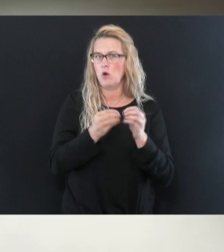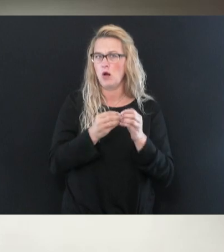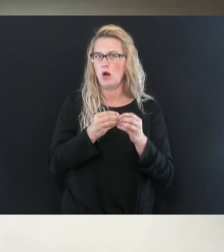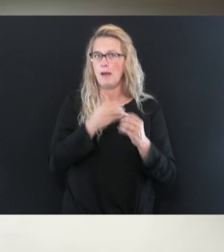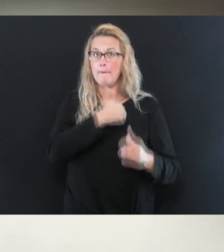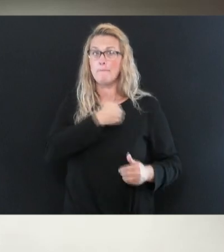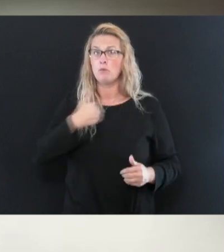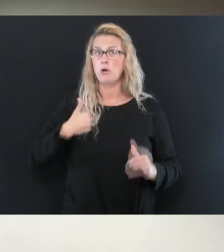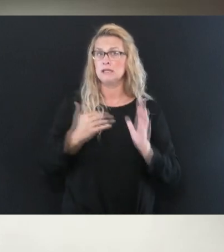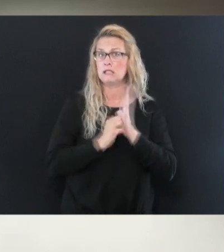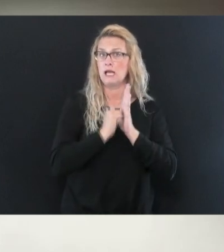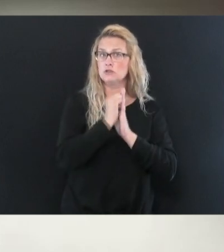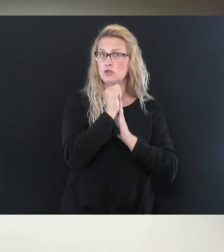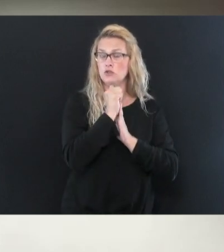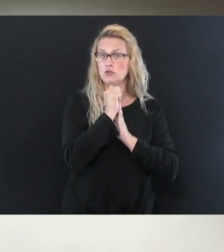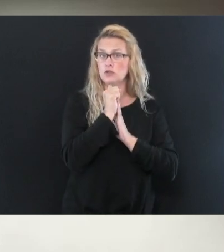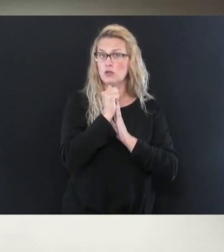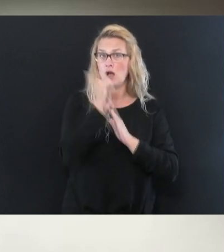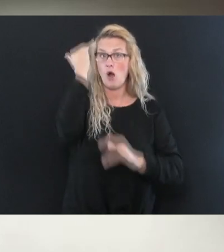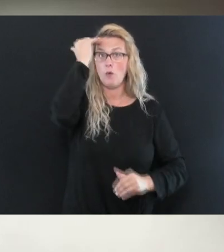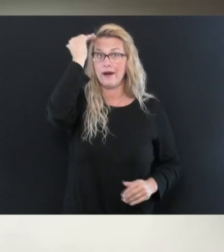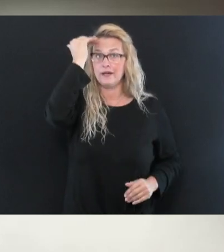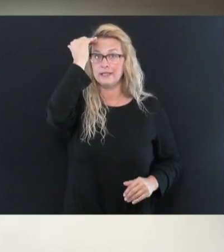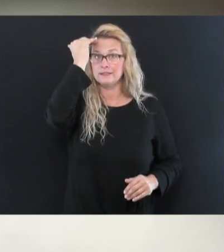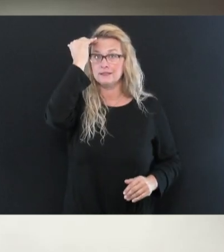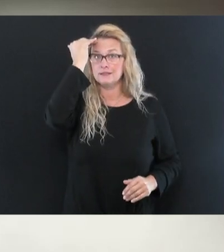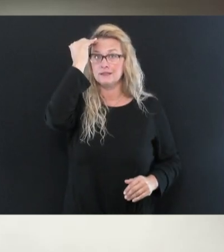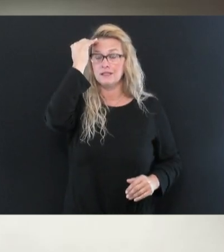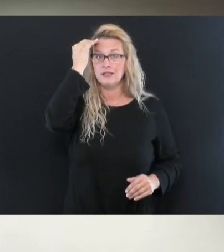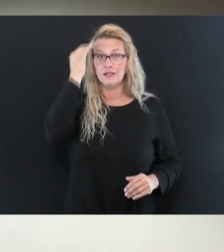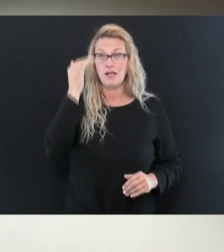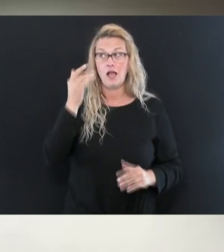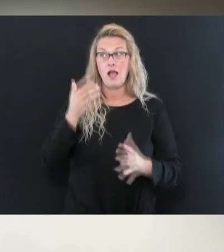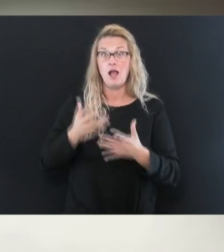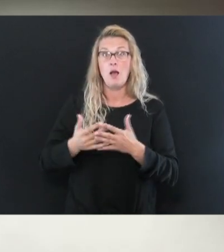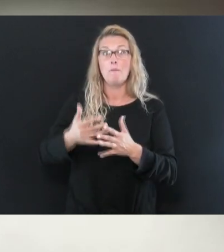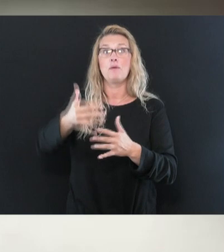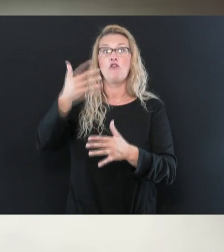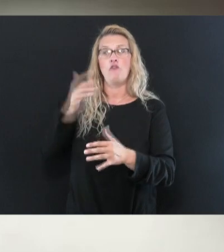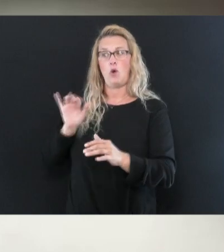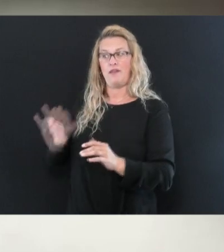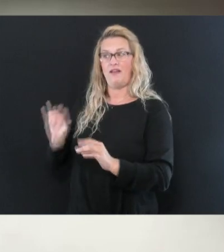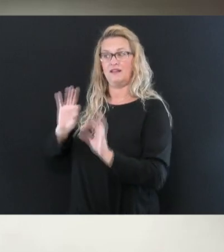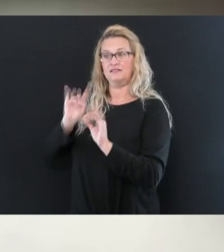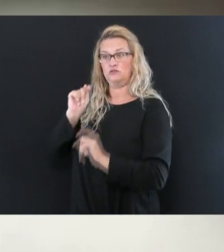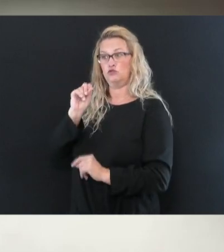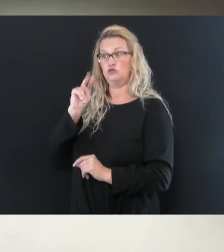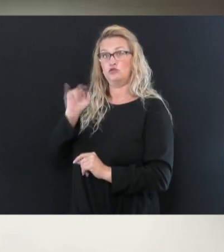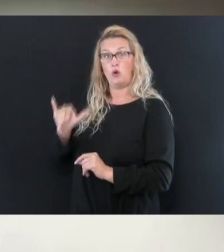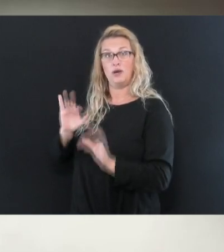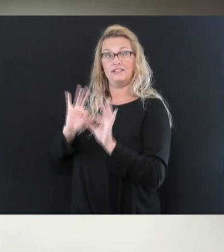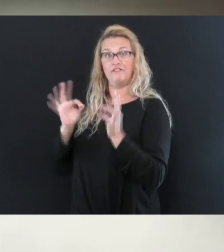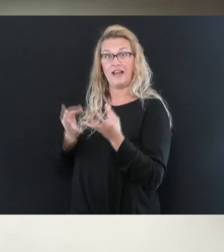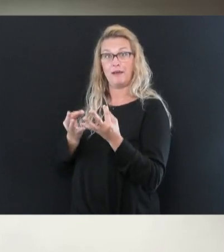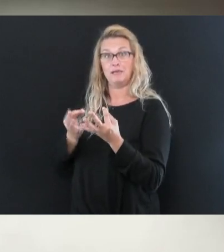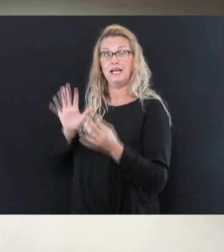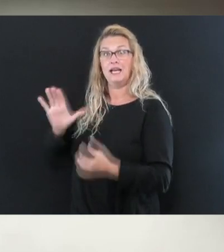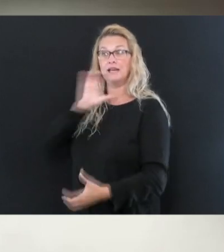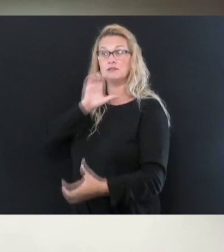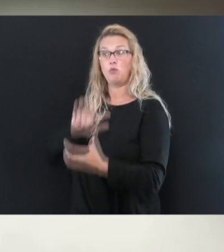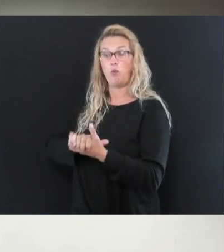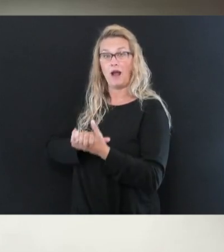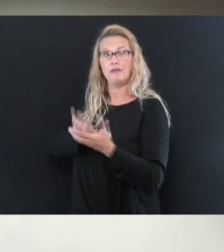unfortunate circumstance with Tony's family is a number of years earlier, Tony lost his wife, Bonnie, to